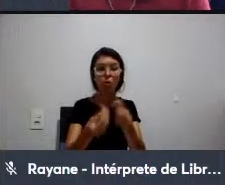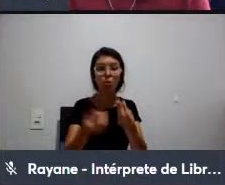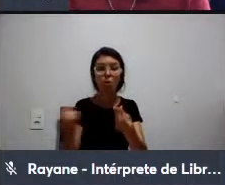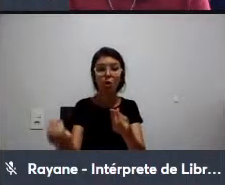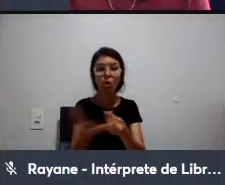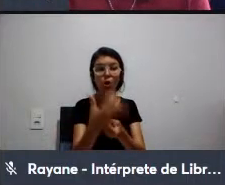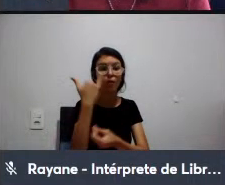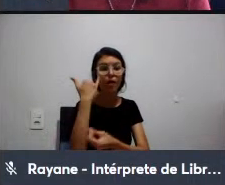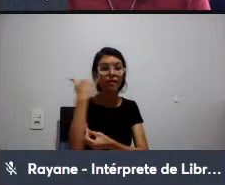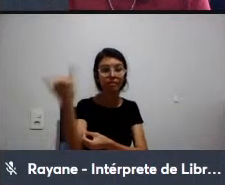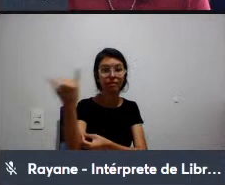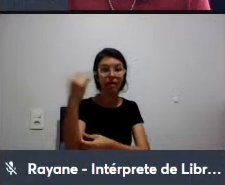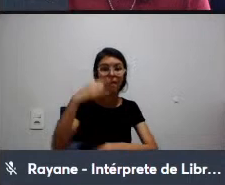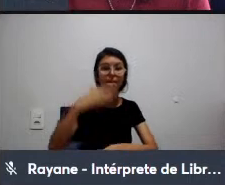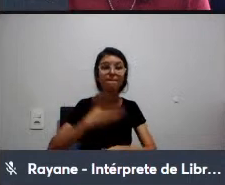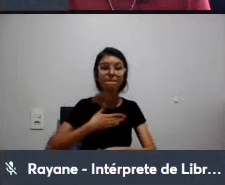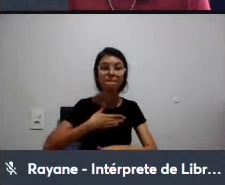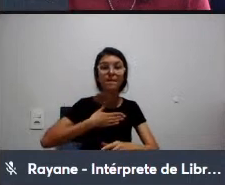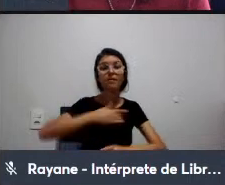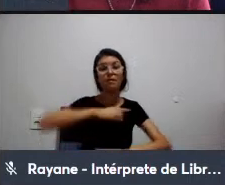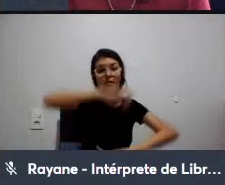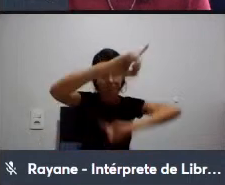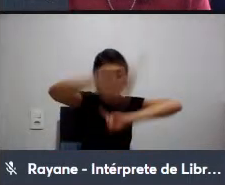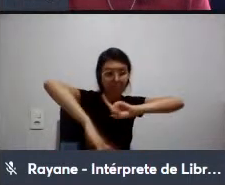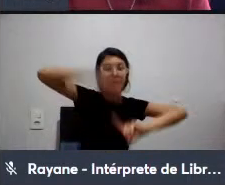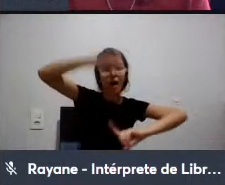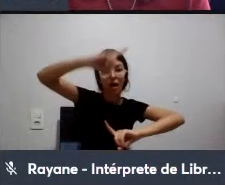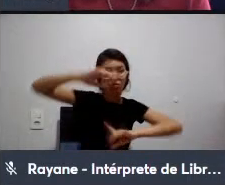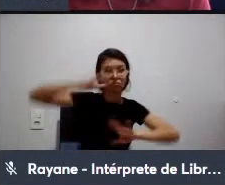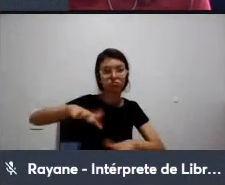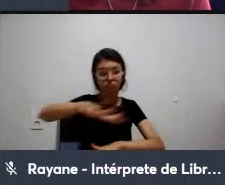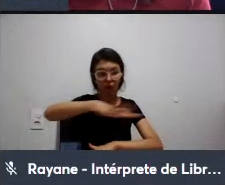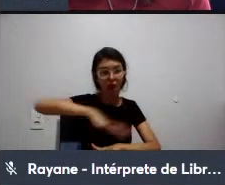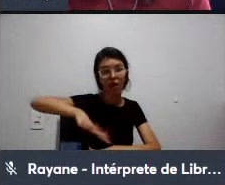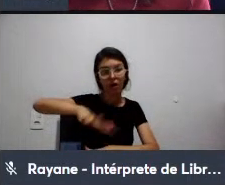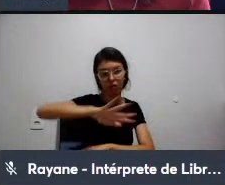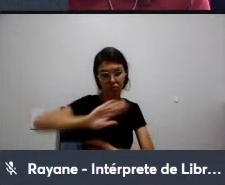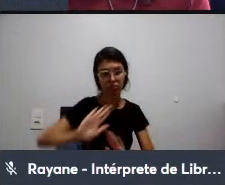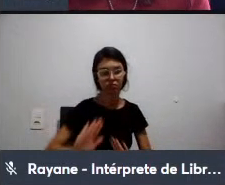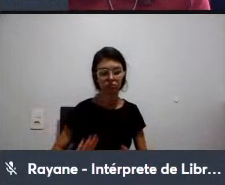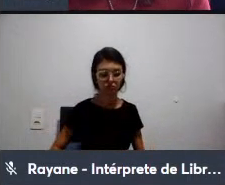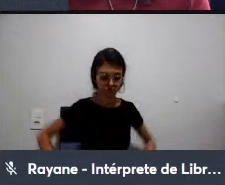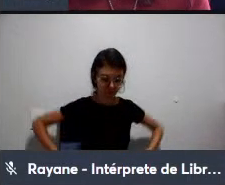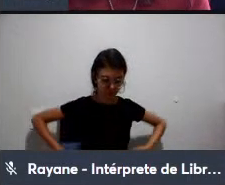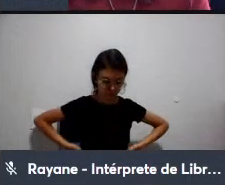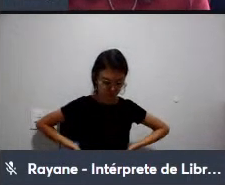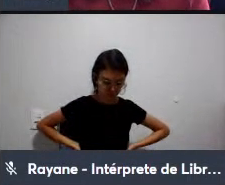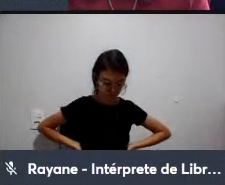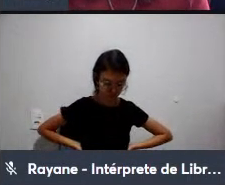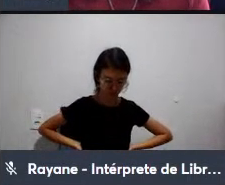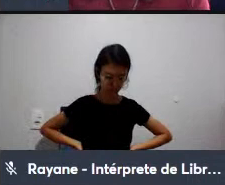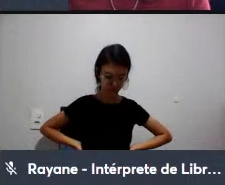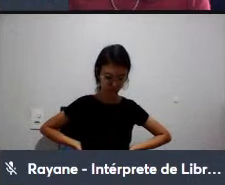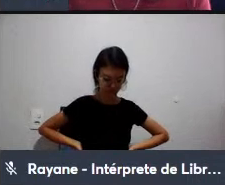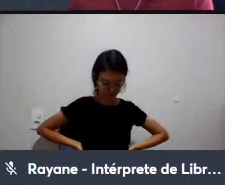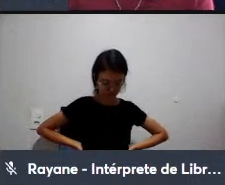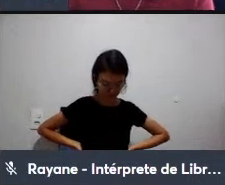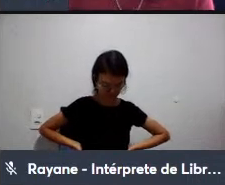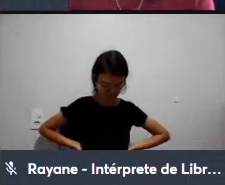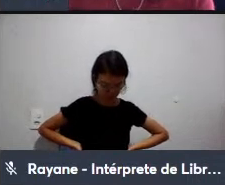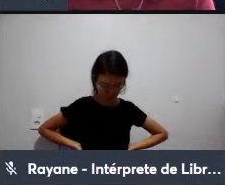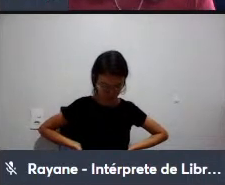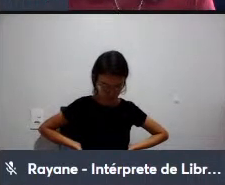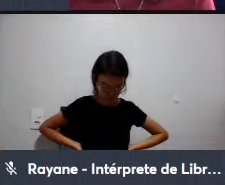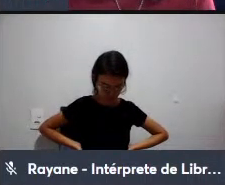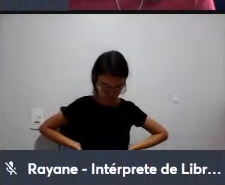a avançar o campo. And it's not until I've got that that I